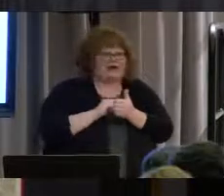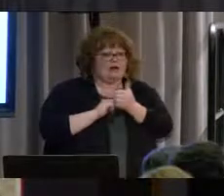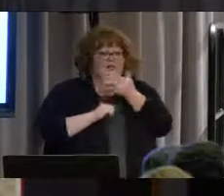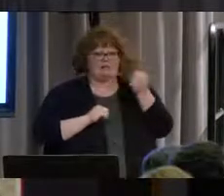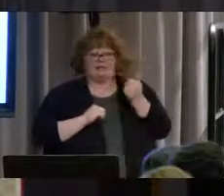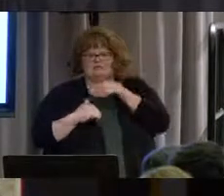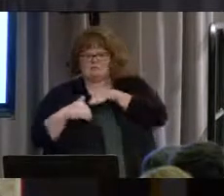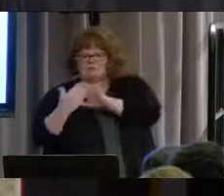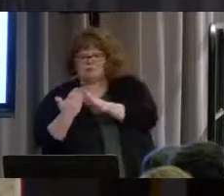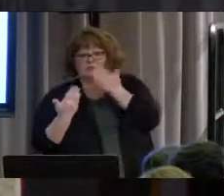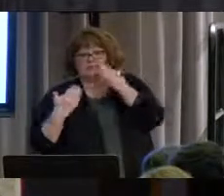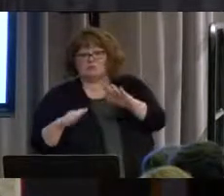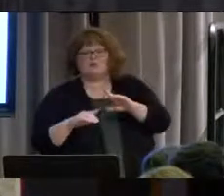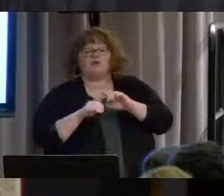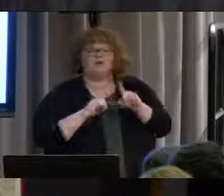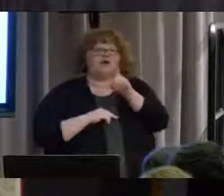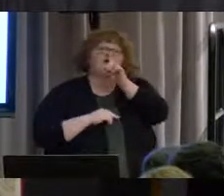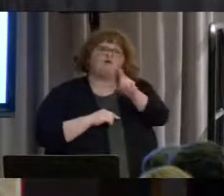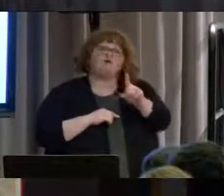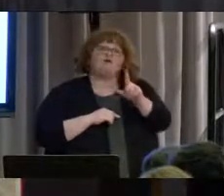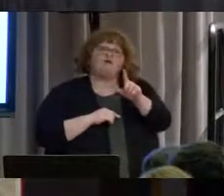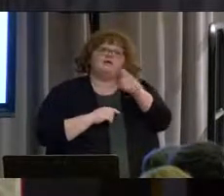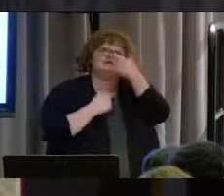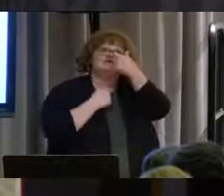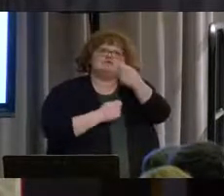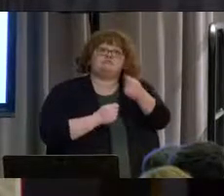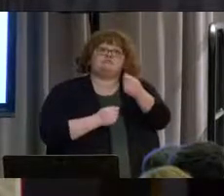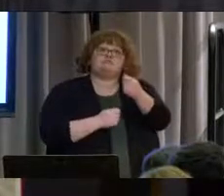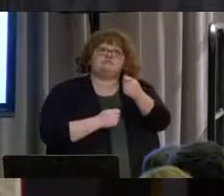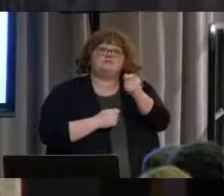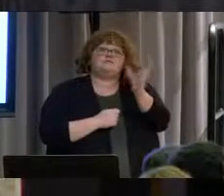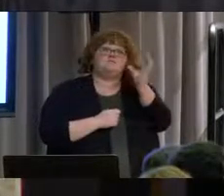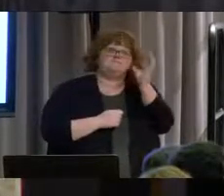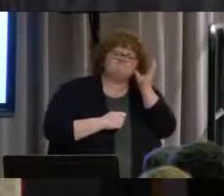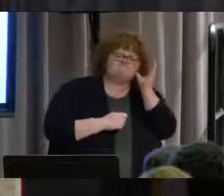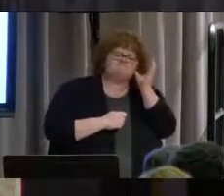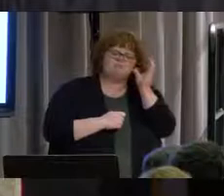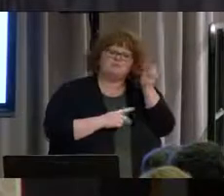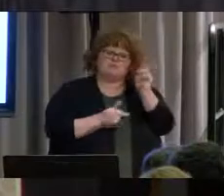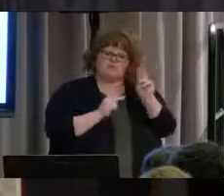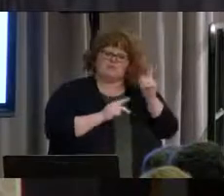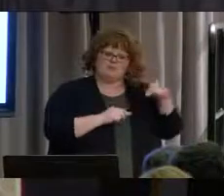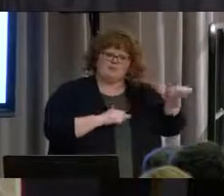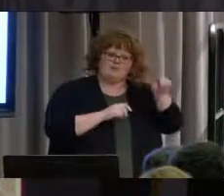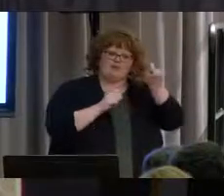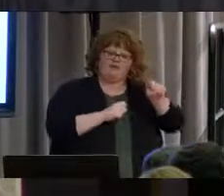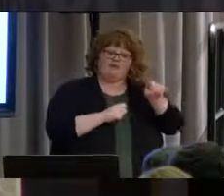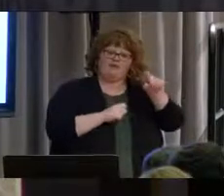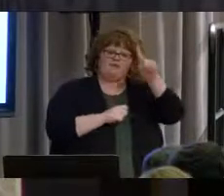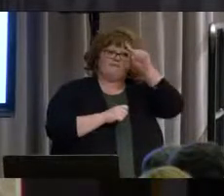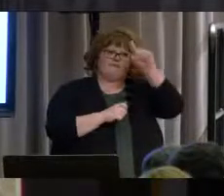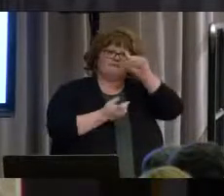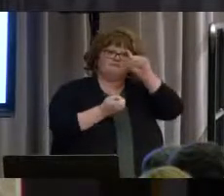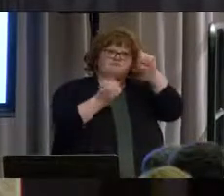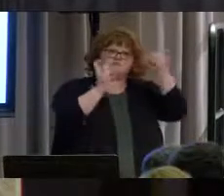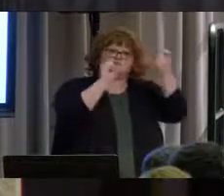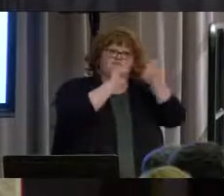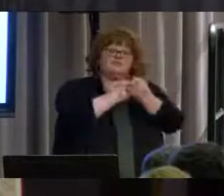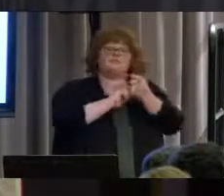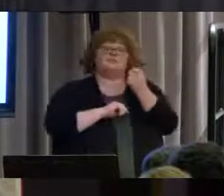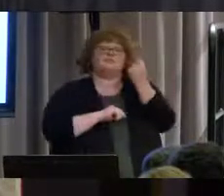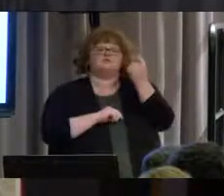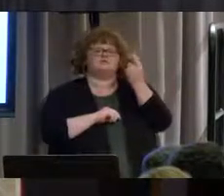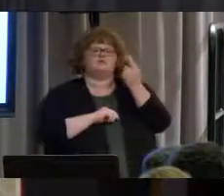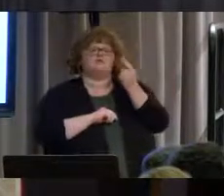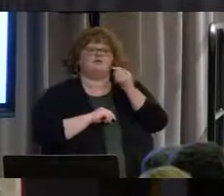And it's been interesting, though, to hear that people can change their minds about things. We found in the Monument Avenue Commission